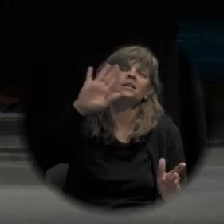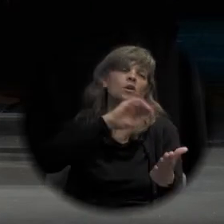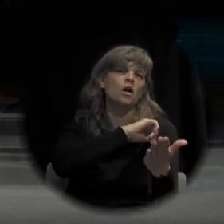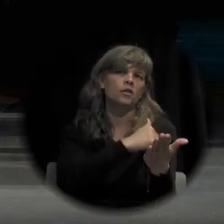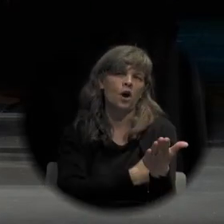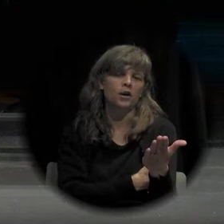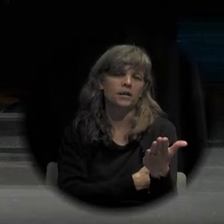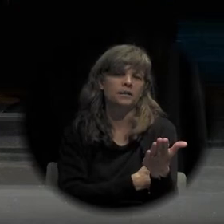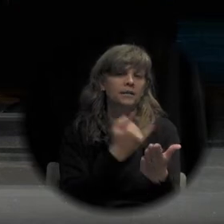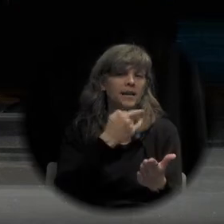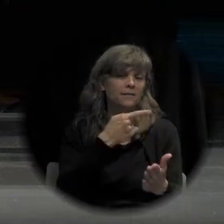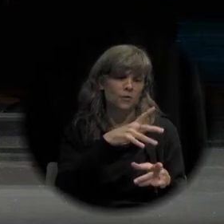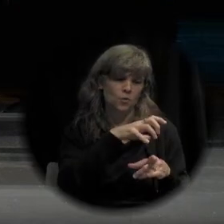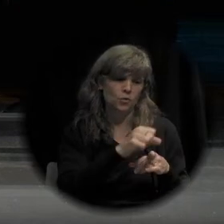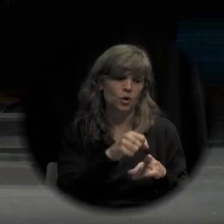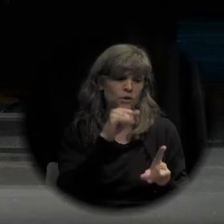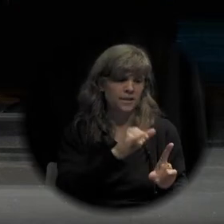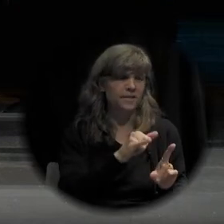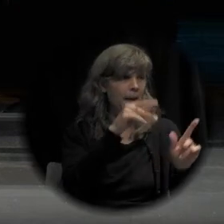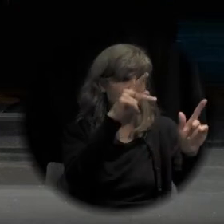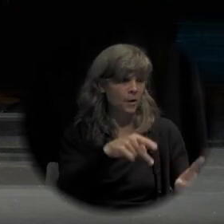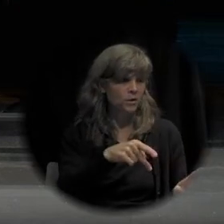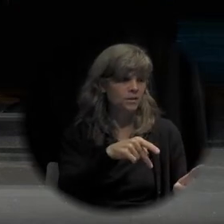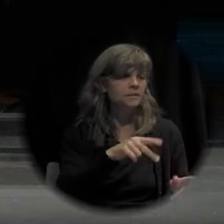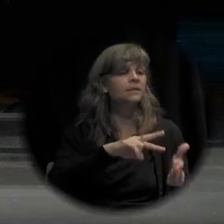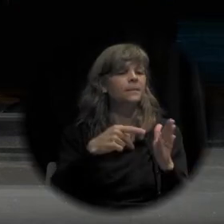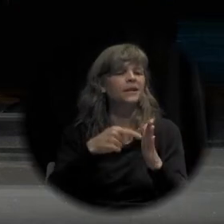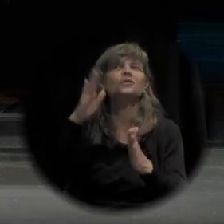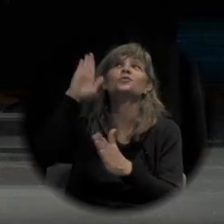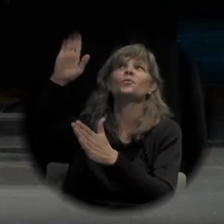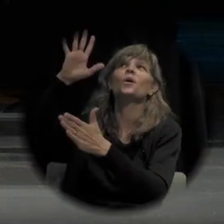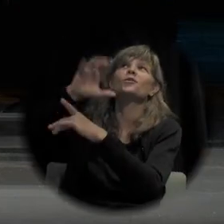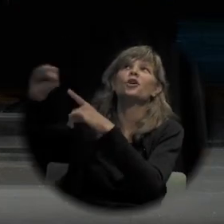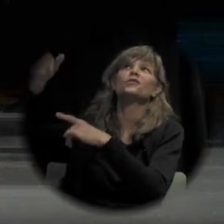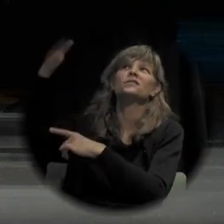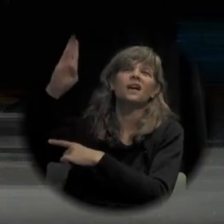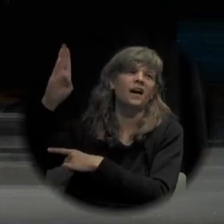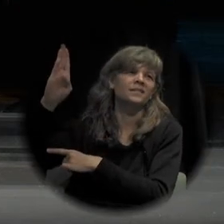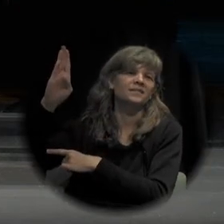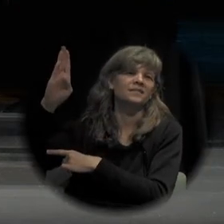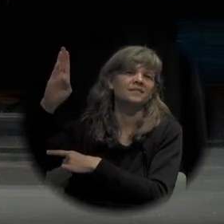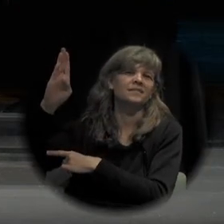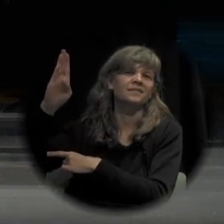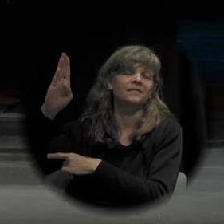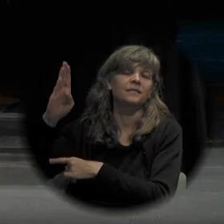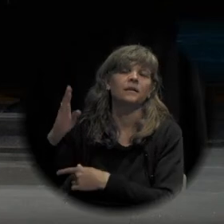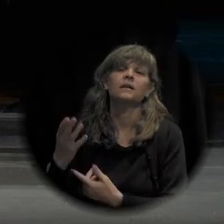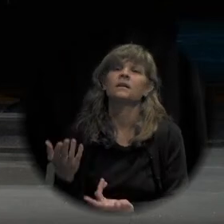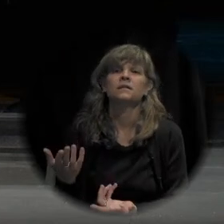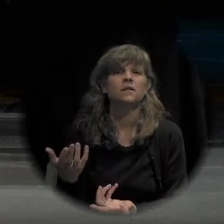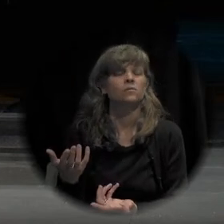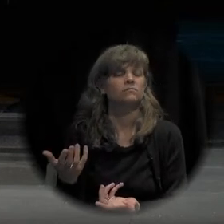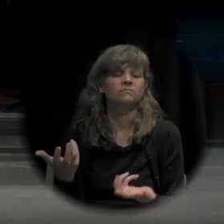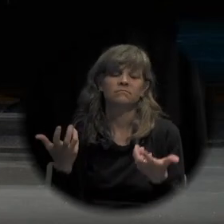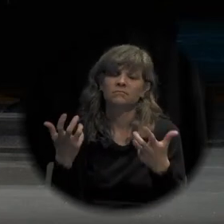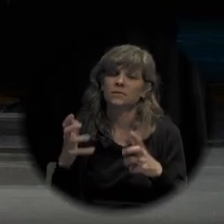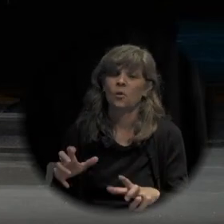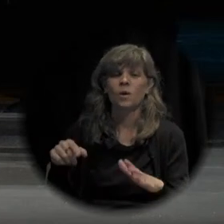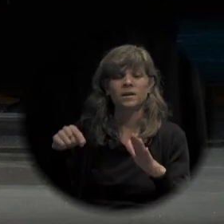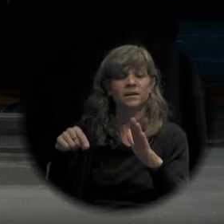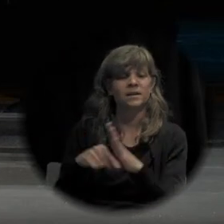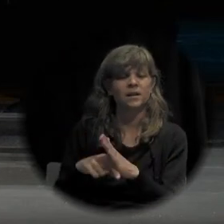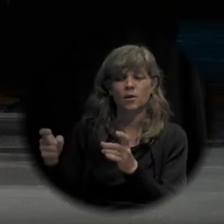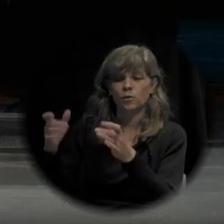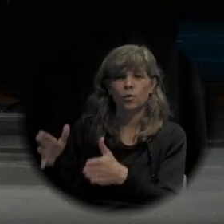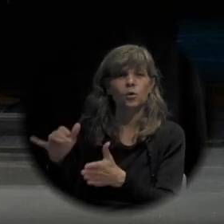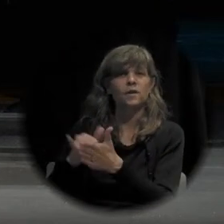To revile or to curse a ruler is to revile God. I can't imagine much more of a curse than trying to stick a spear through him.